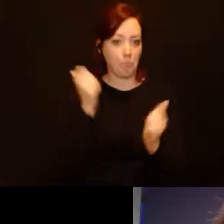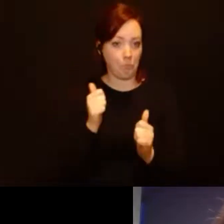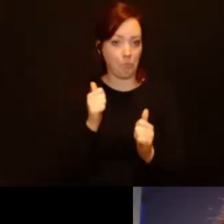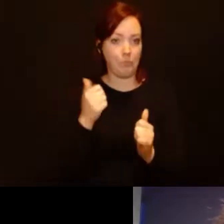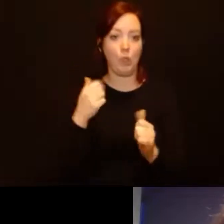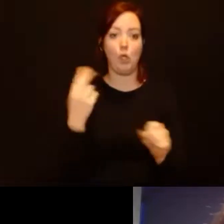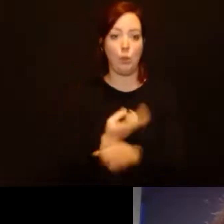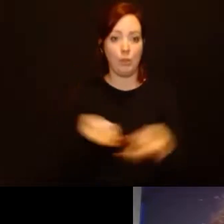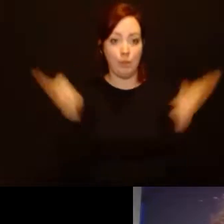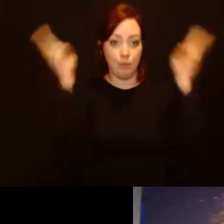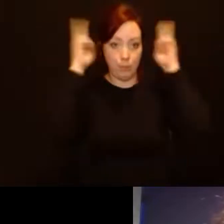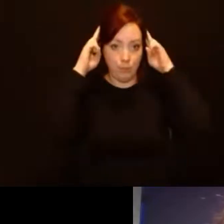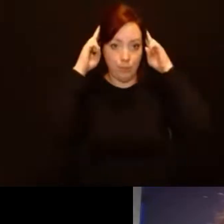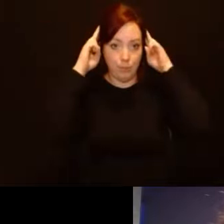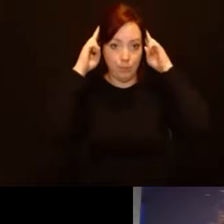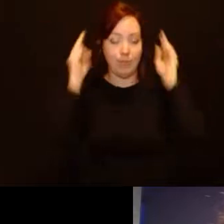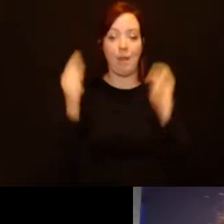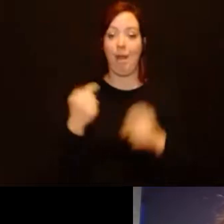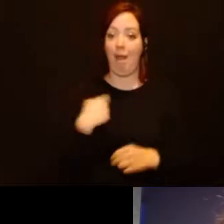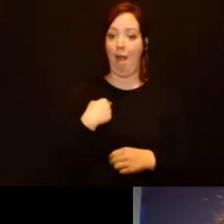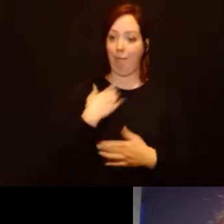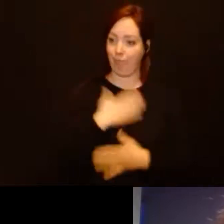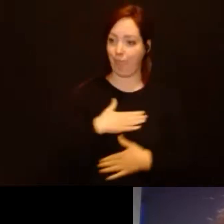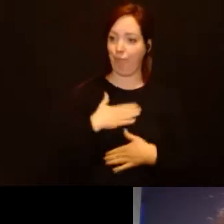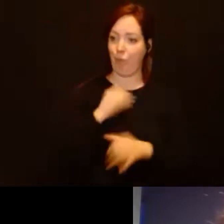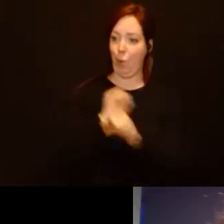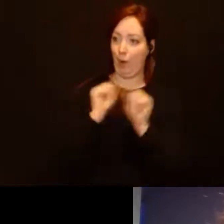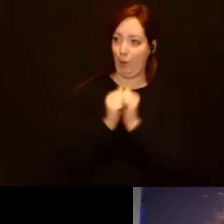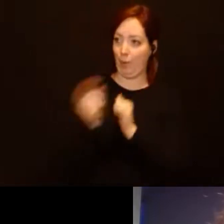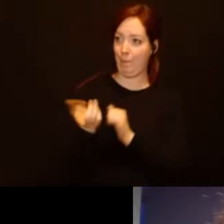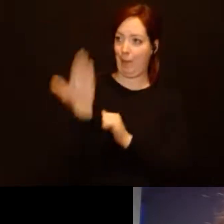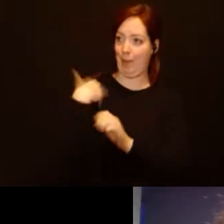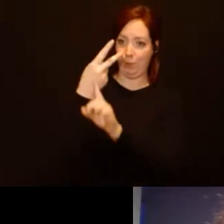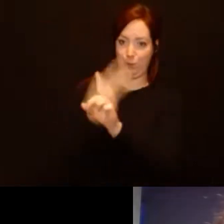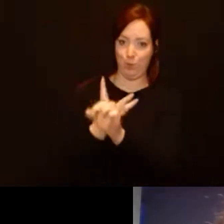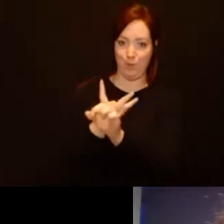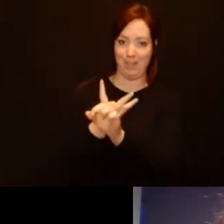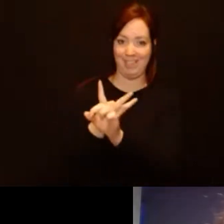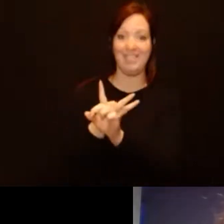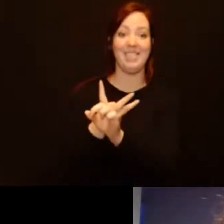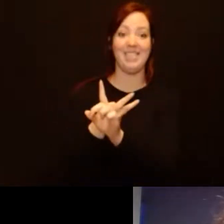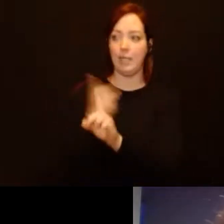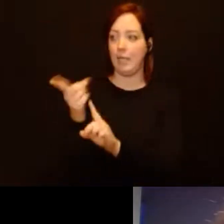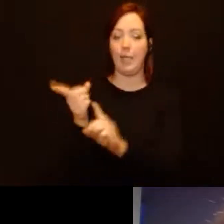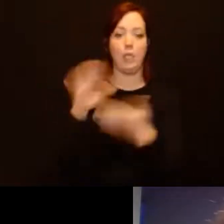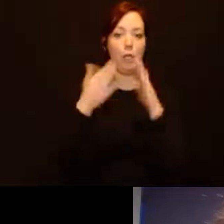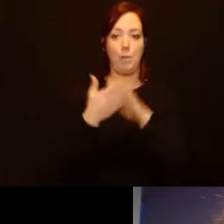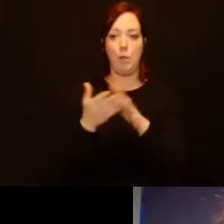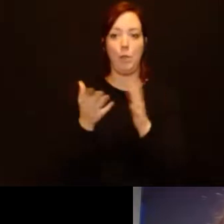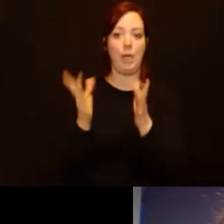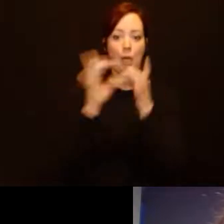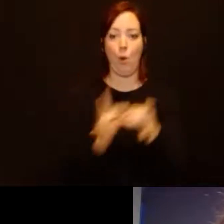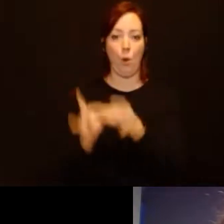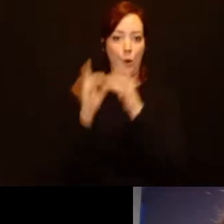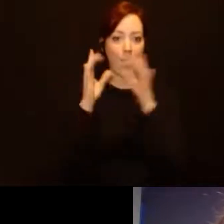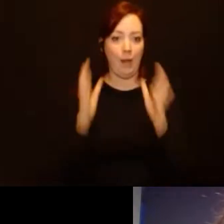the pleasure of working with him the last 2 months, as he has been a community organizer for this event for the